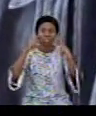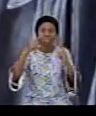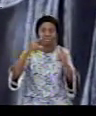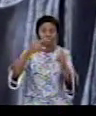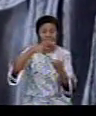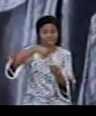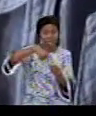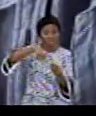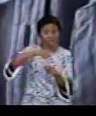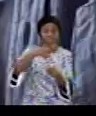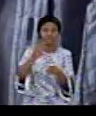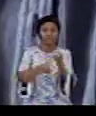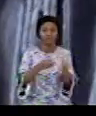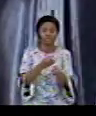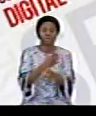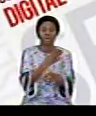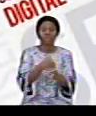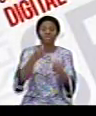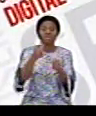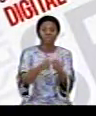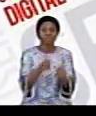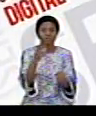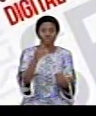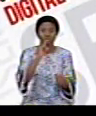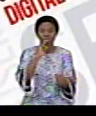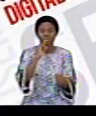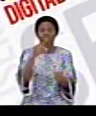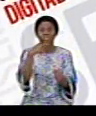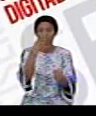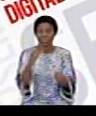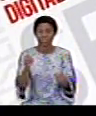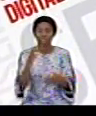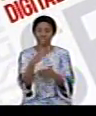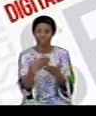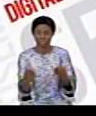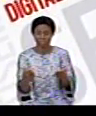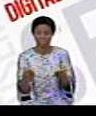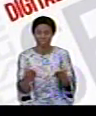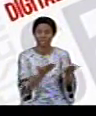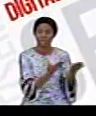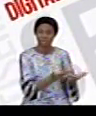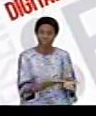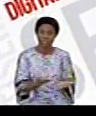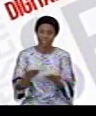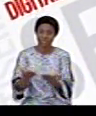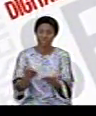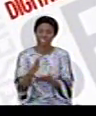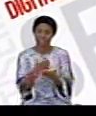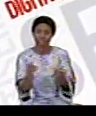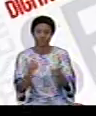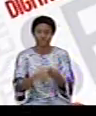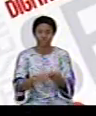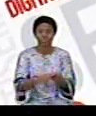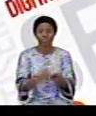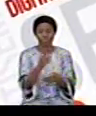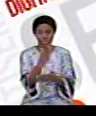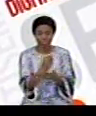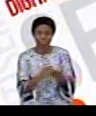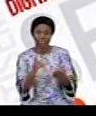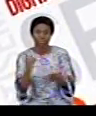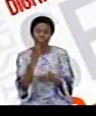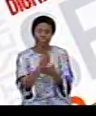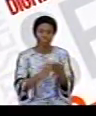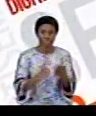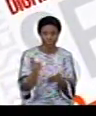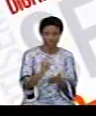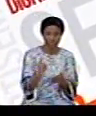and presenting something to somebody somewhere but think about it all the things they advertise in any way with any